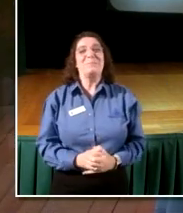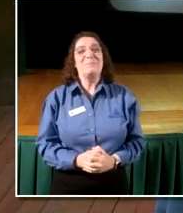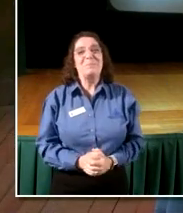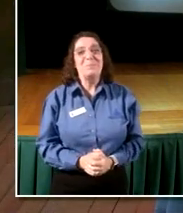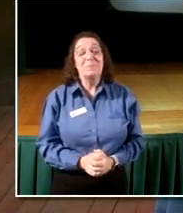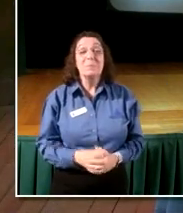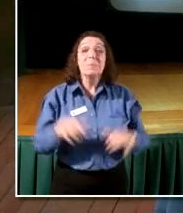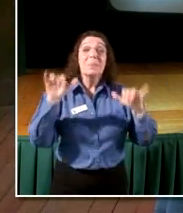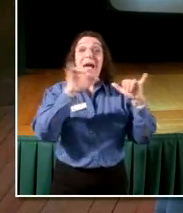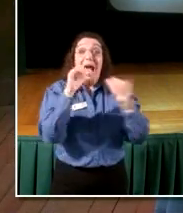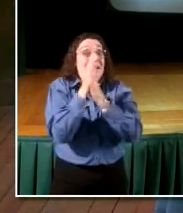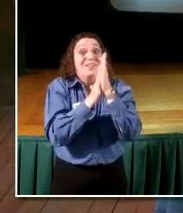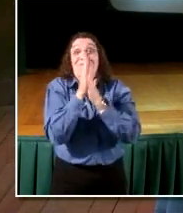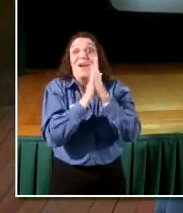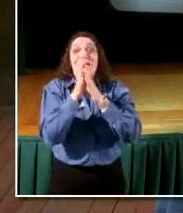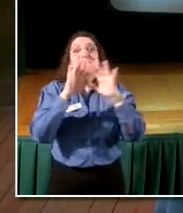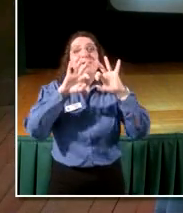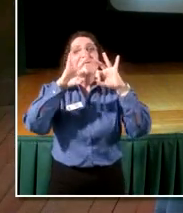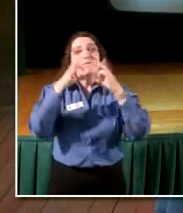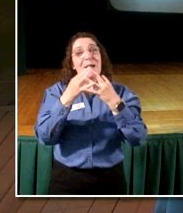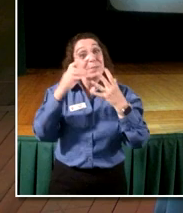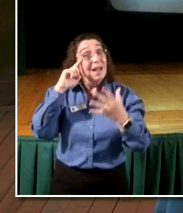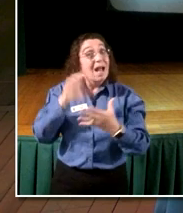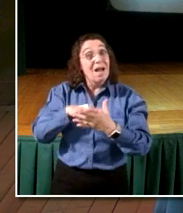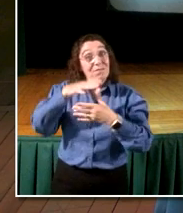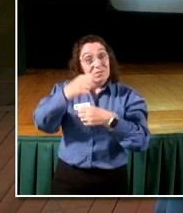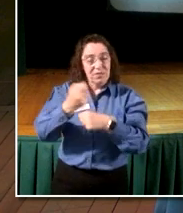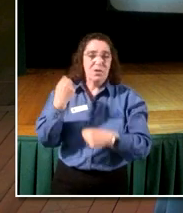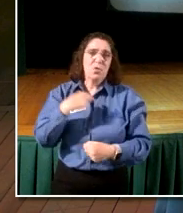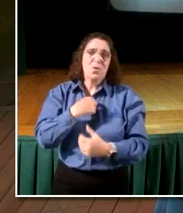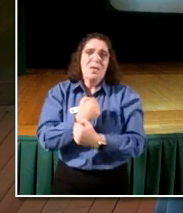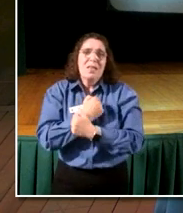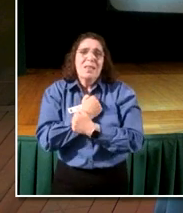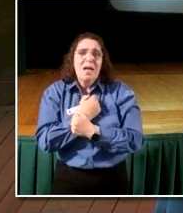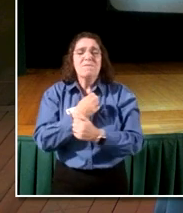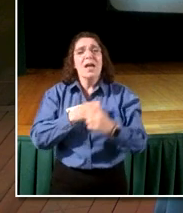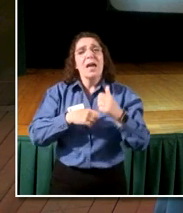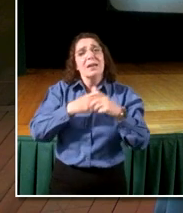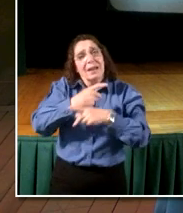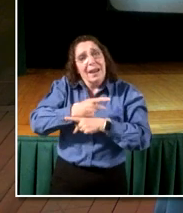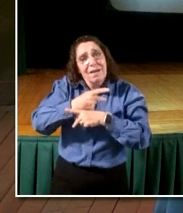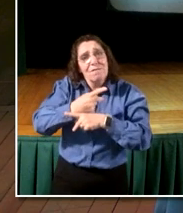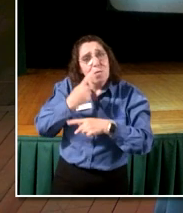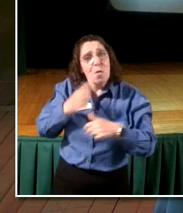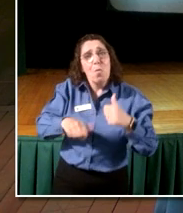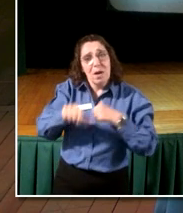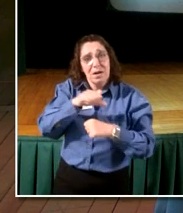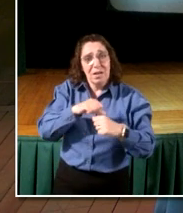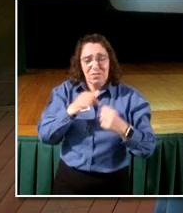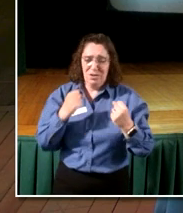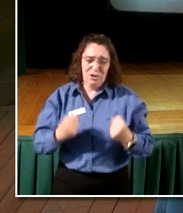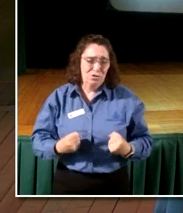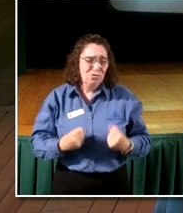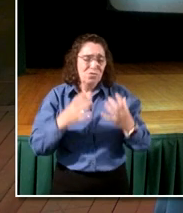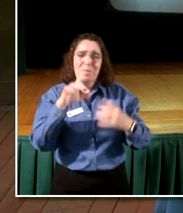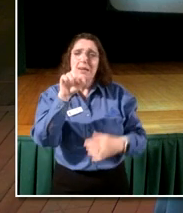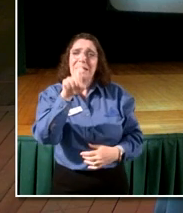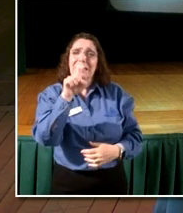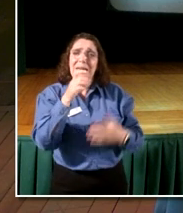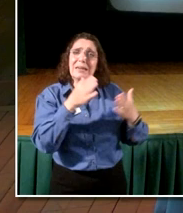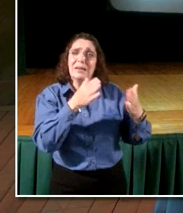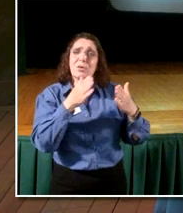As a vibrant family of faith, we love and care for one another in so many needed